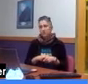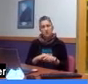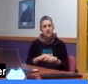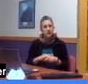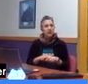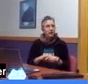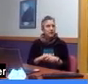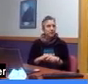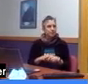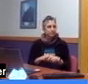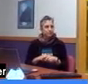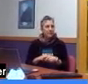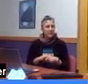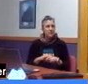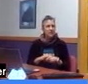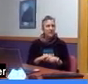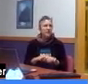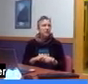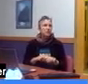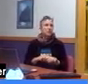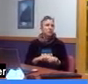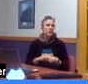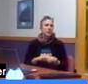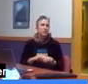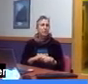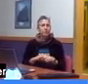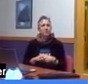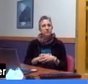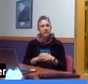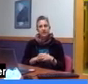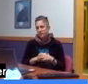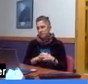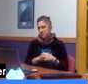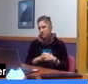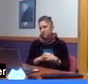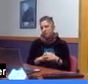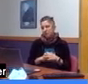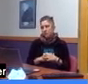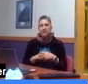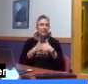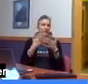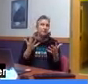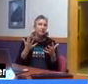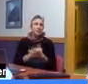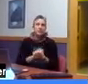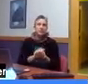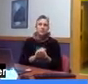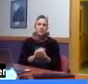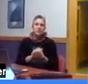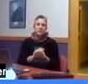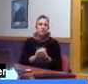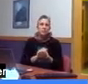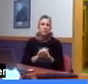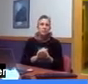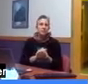trauma response. And so I think thinking about avoiding triggering words and phrases. So one thing I can think about is